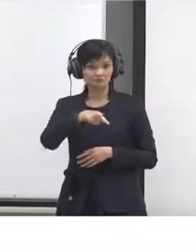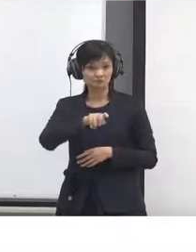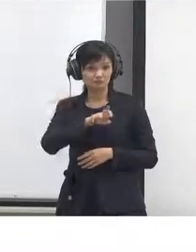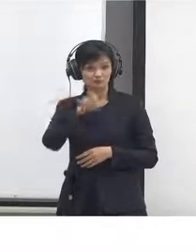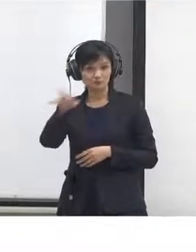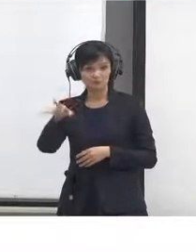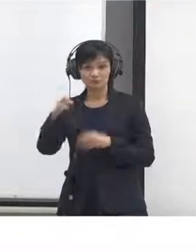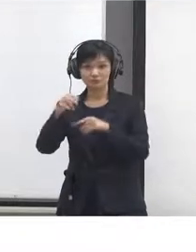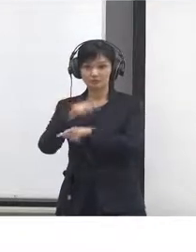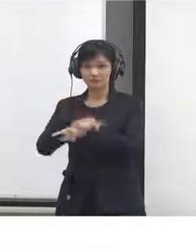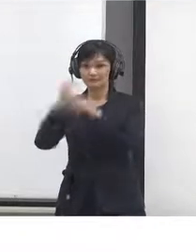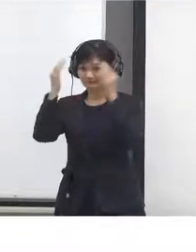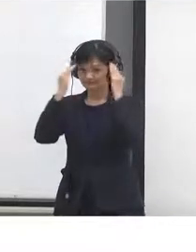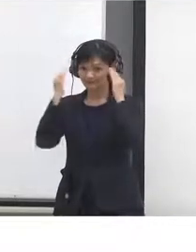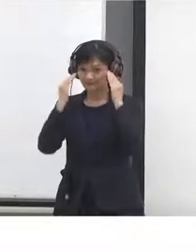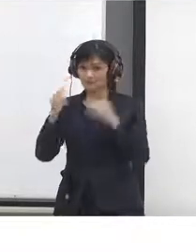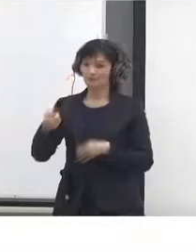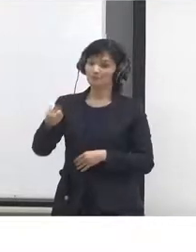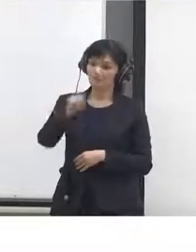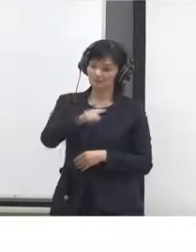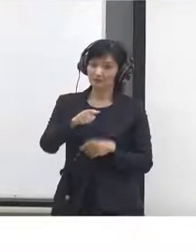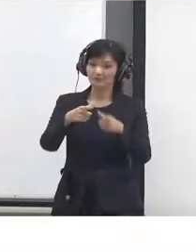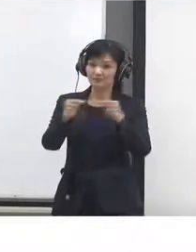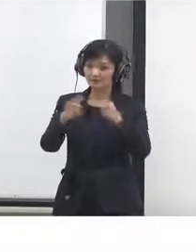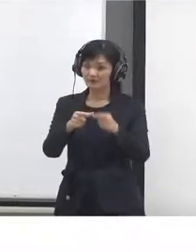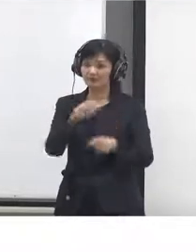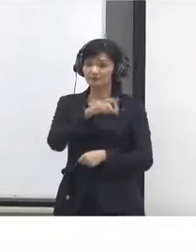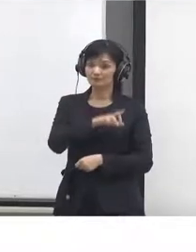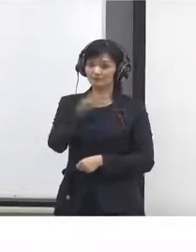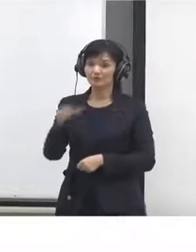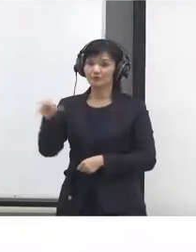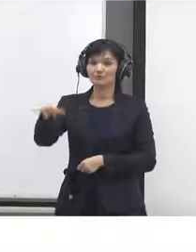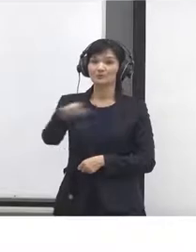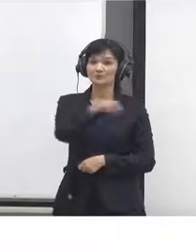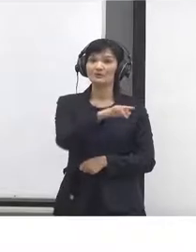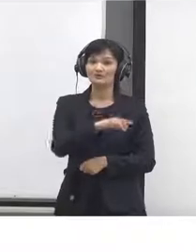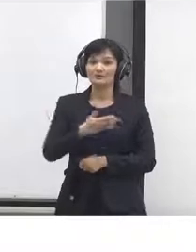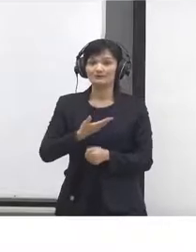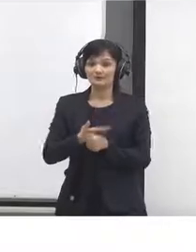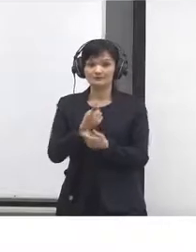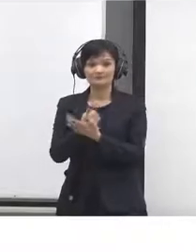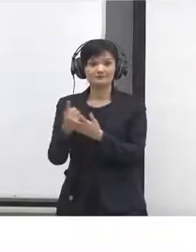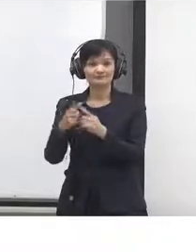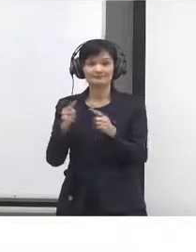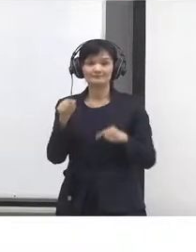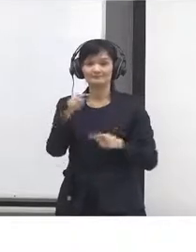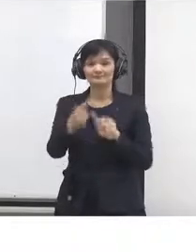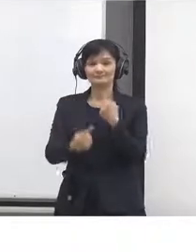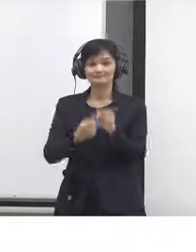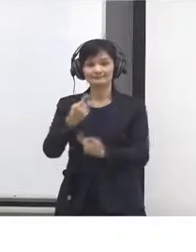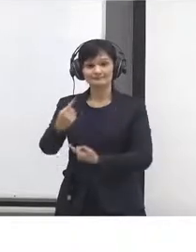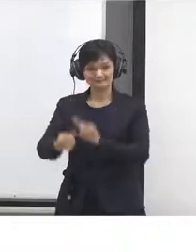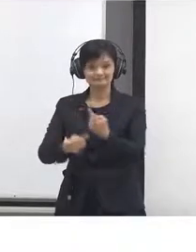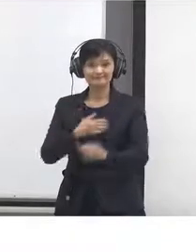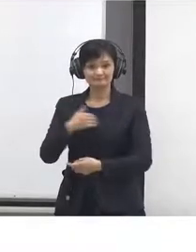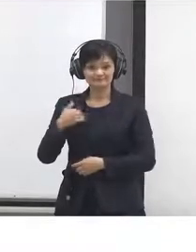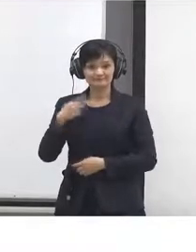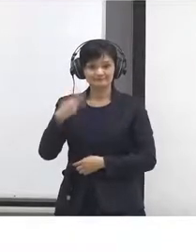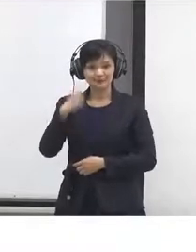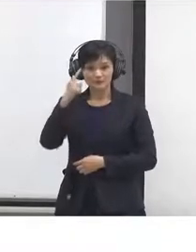join more easily. And also, we are trying to find fundings and have some subsidized through